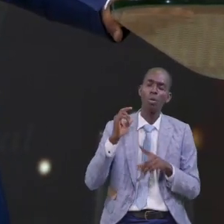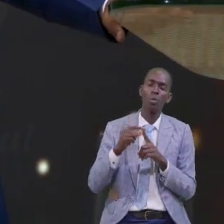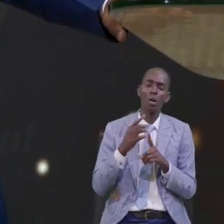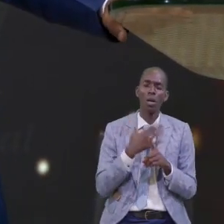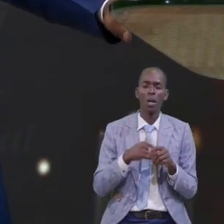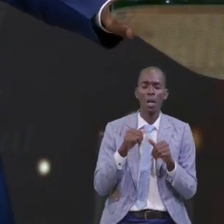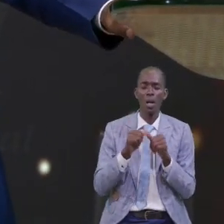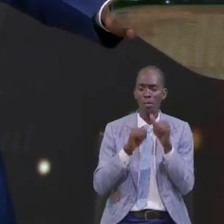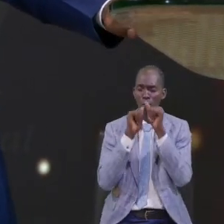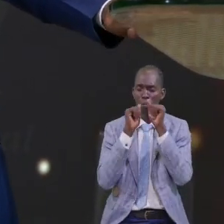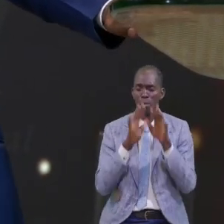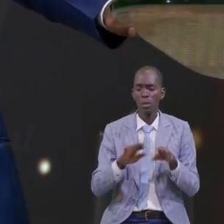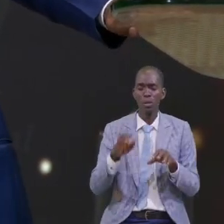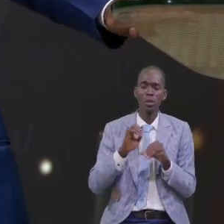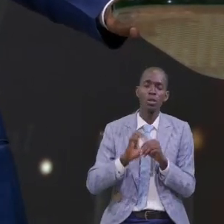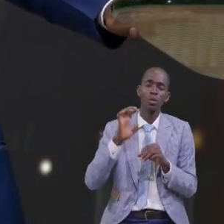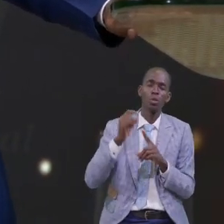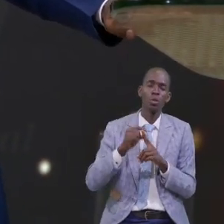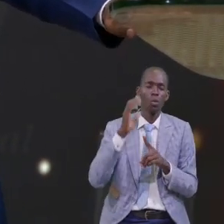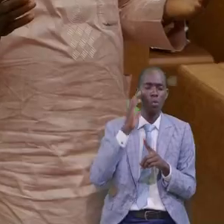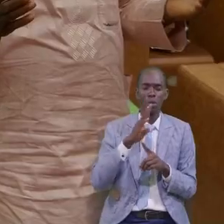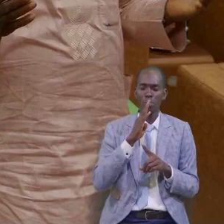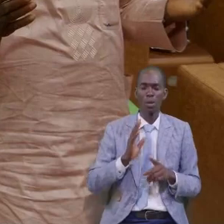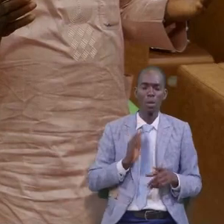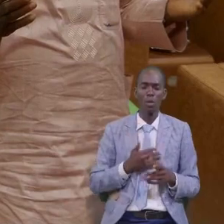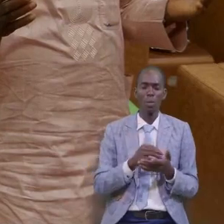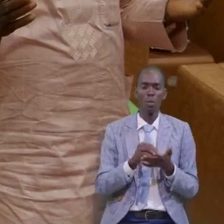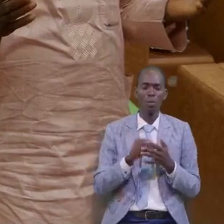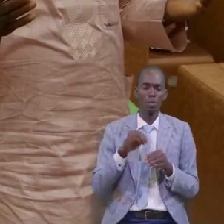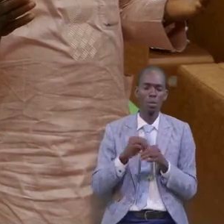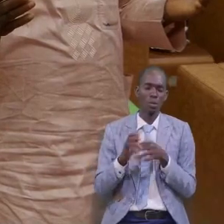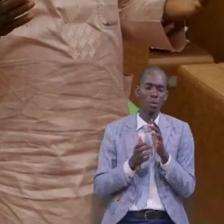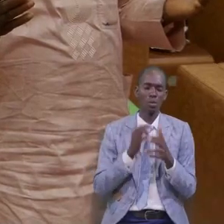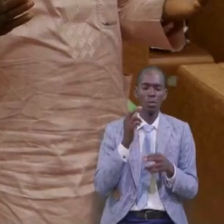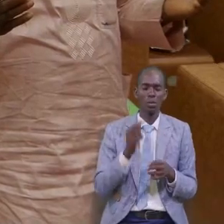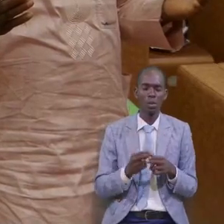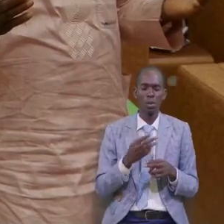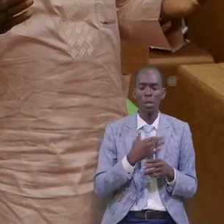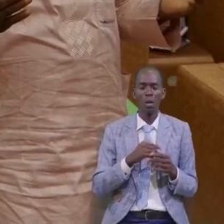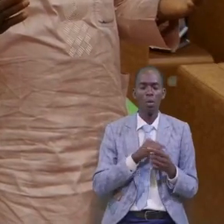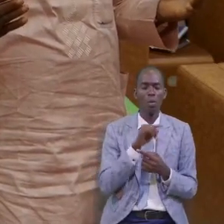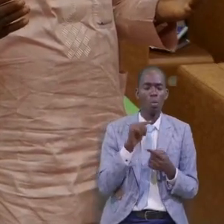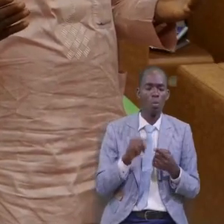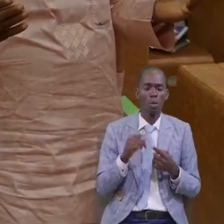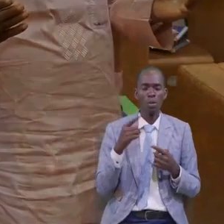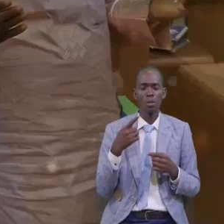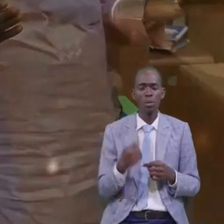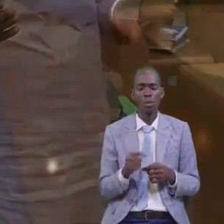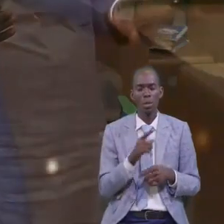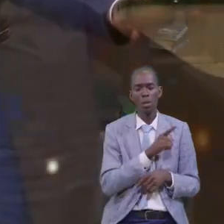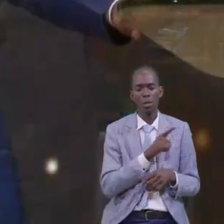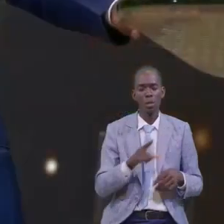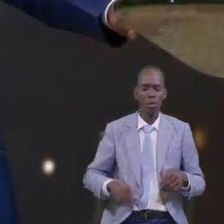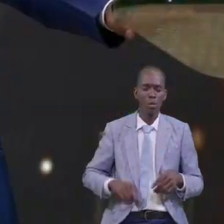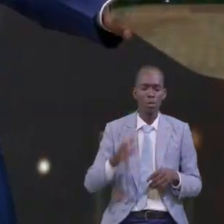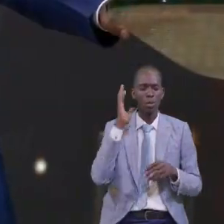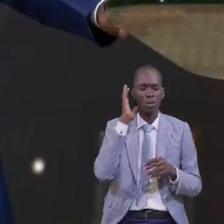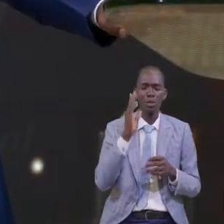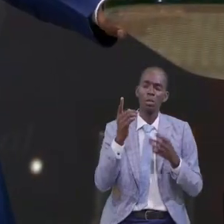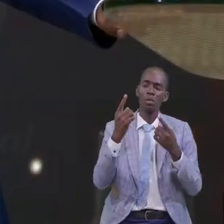word will be ours in Jesus' name. And when the Lord shall